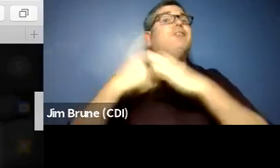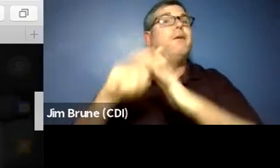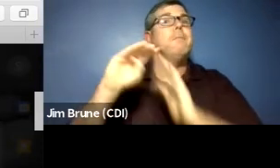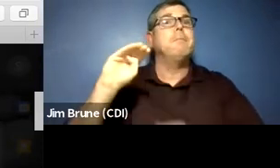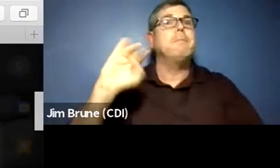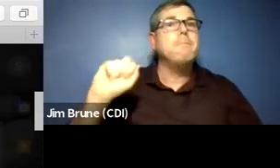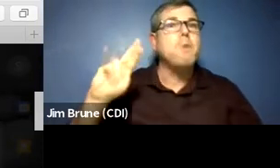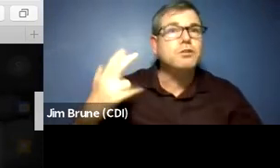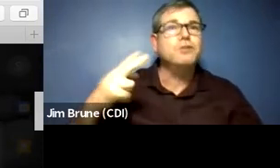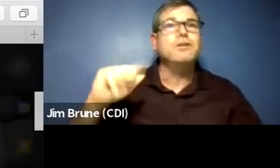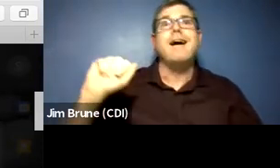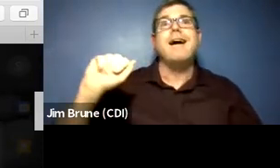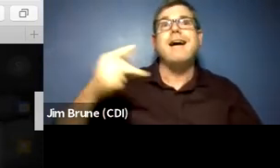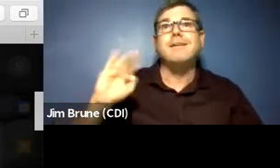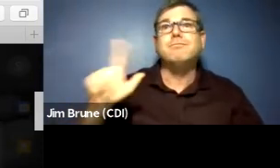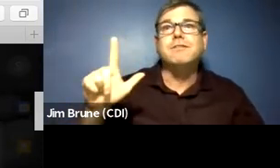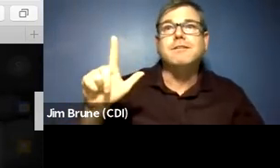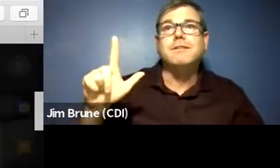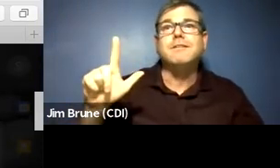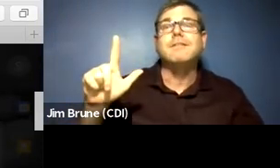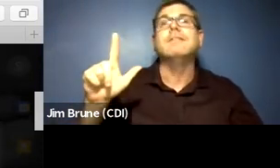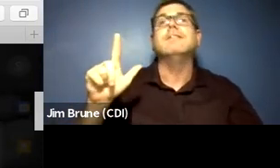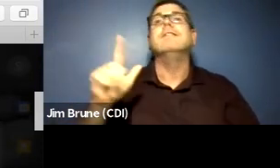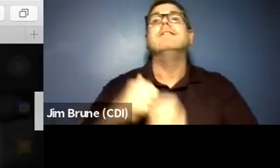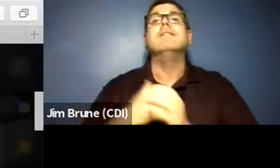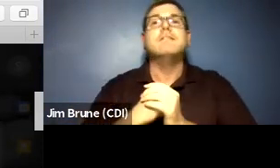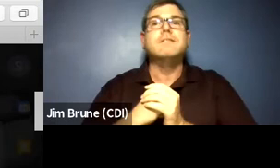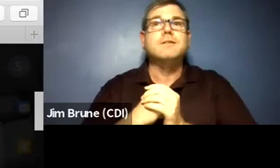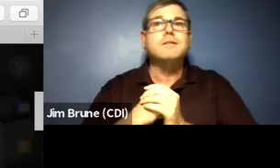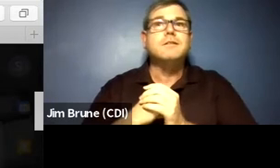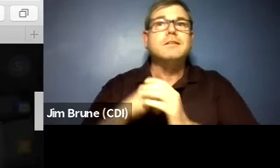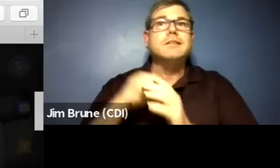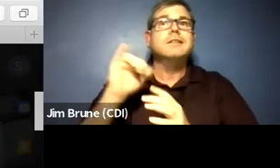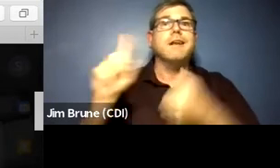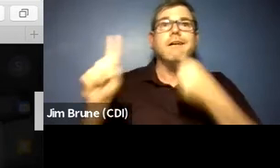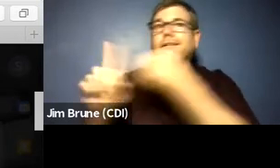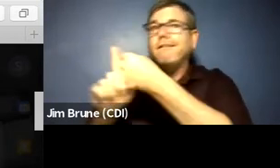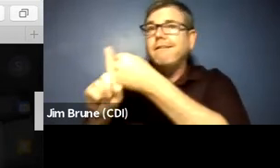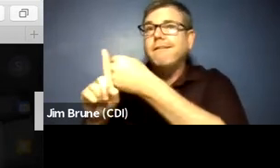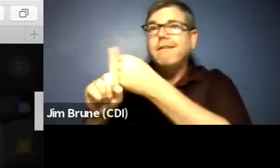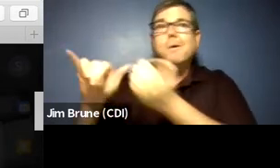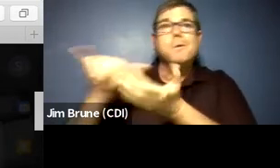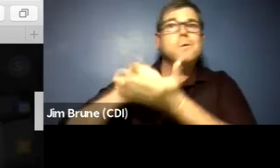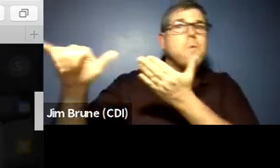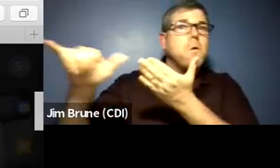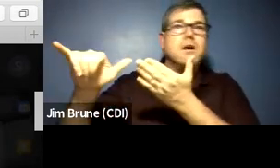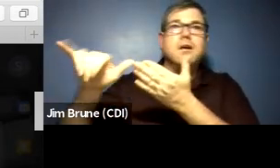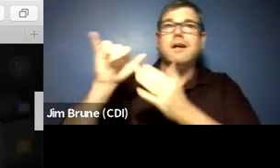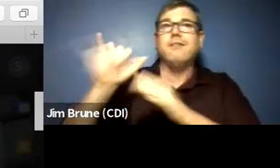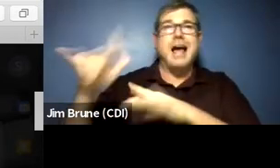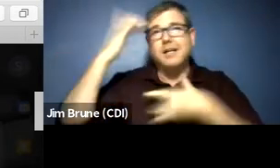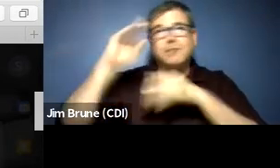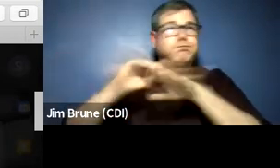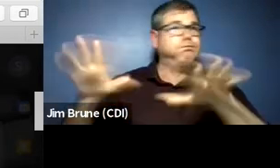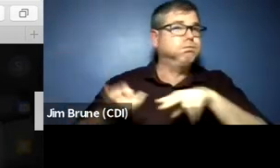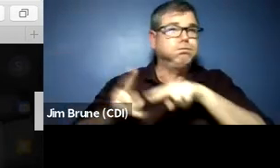in place. New York was going through a surge. People were getting sick and dying, and we were all really scared